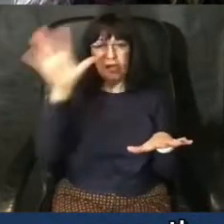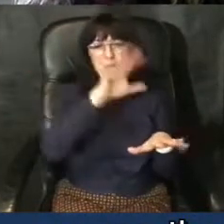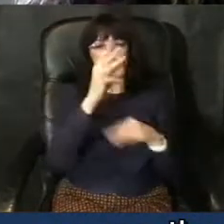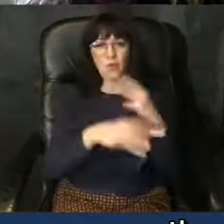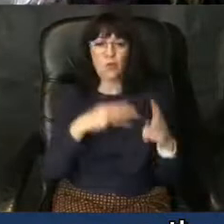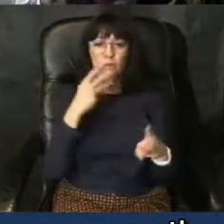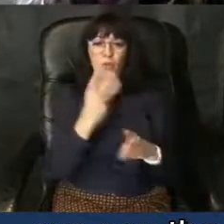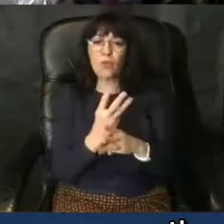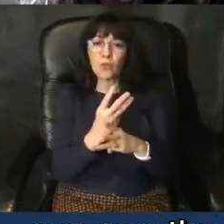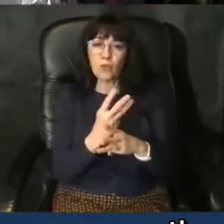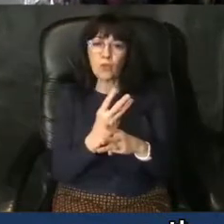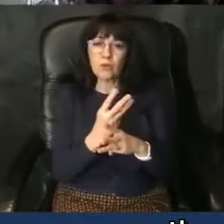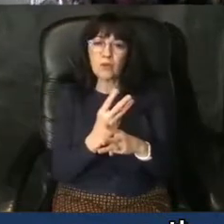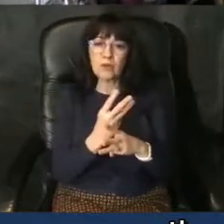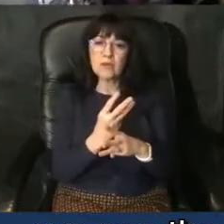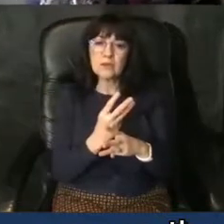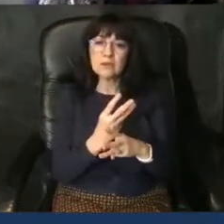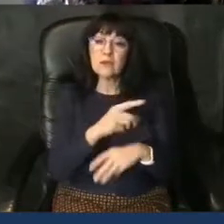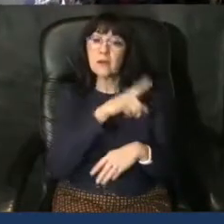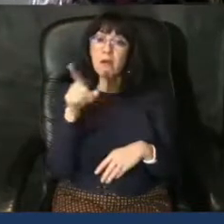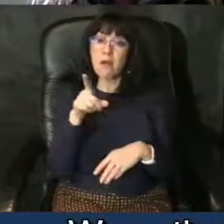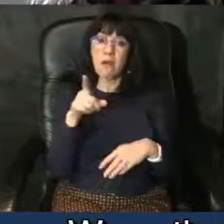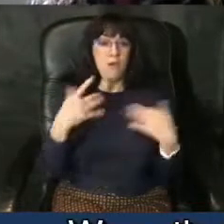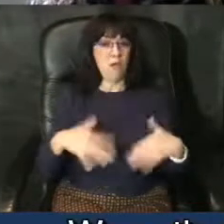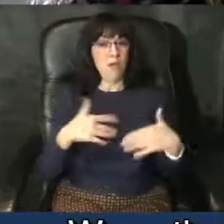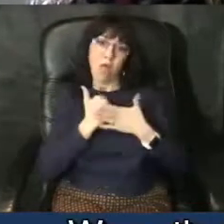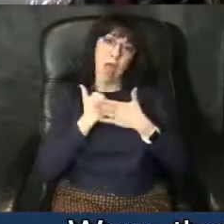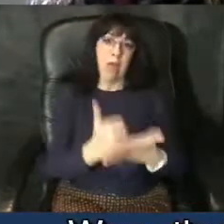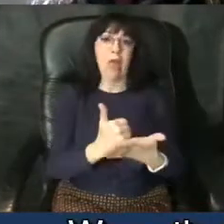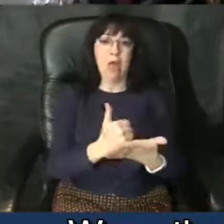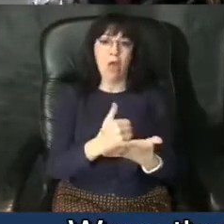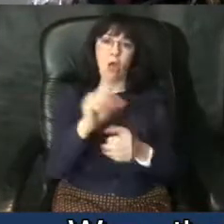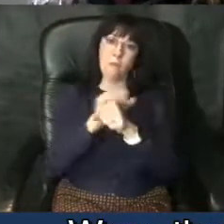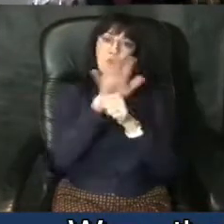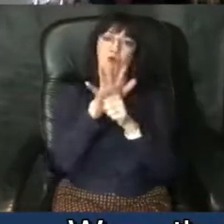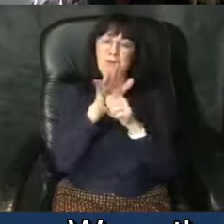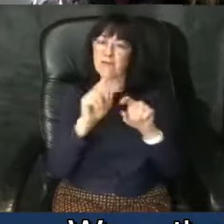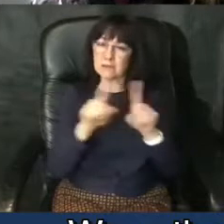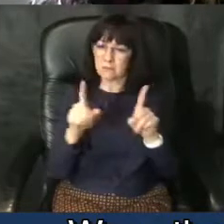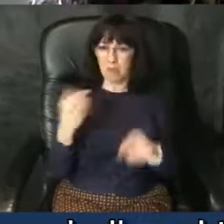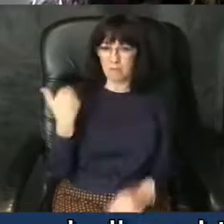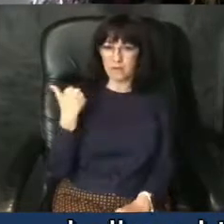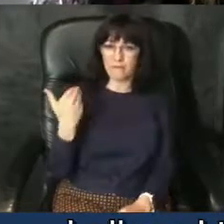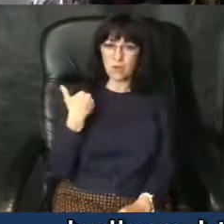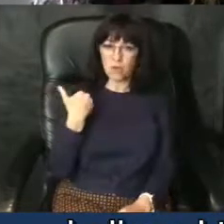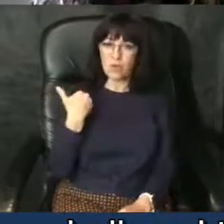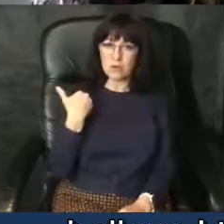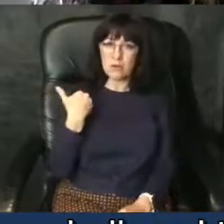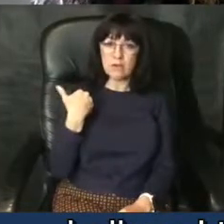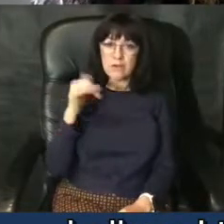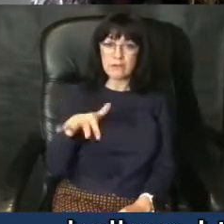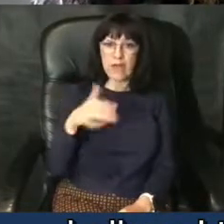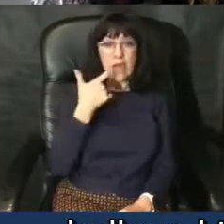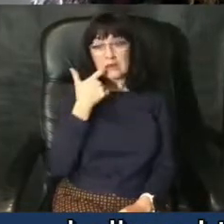same reaction to the opioid crisis? Wow, that's a good question, Dave. And I think